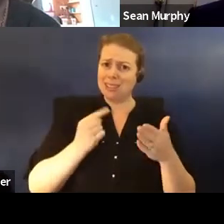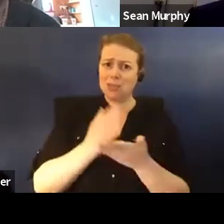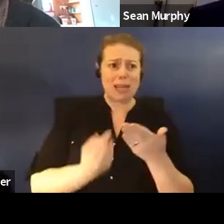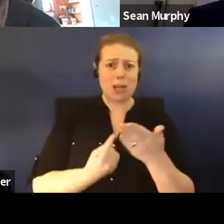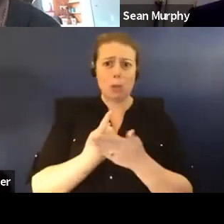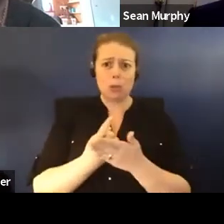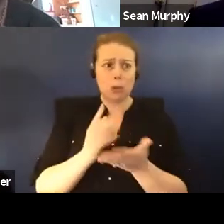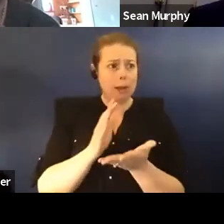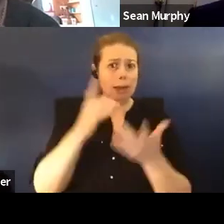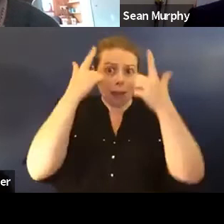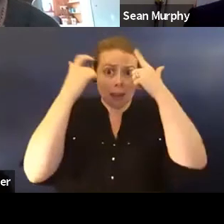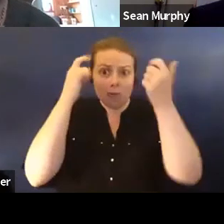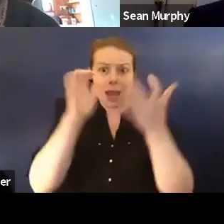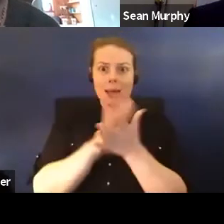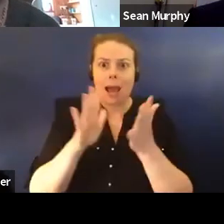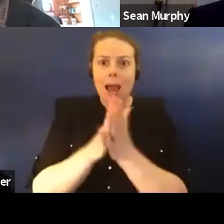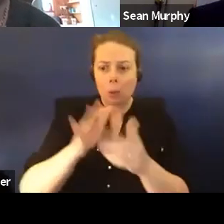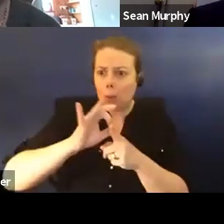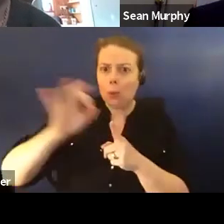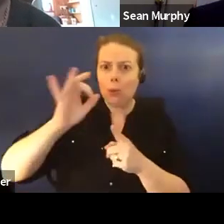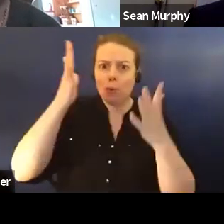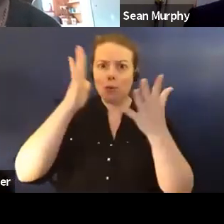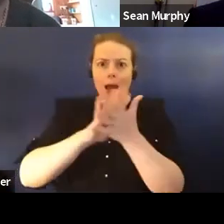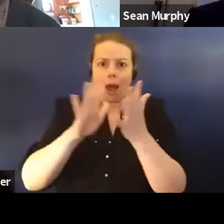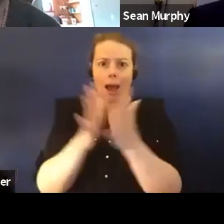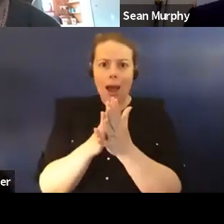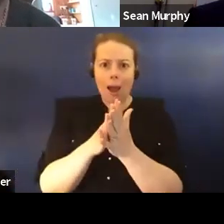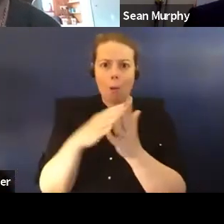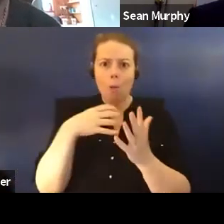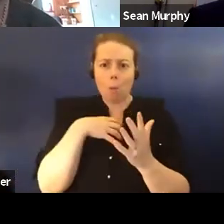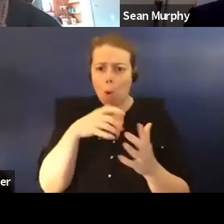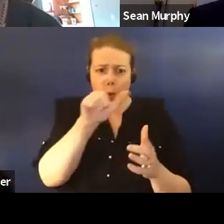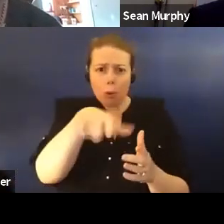how can we improve things, how can we reach a wider customer base.